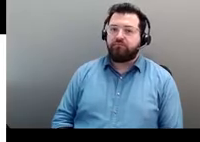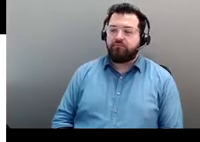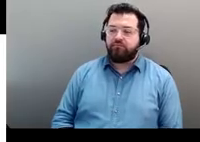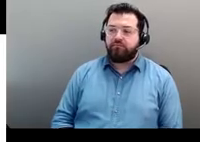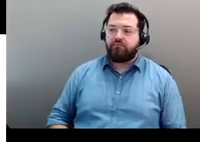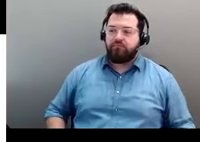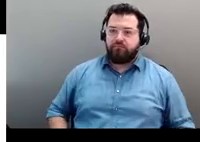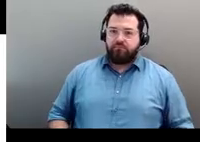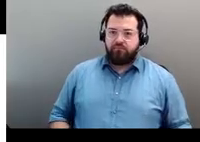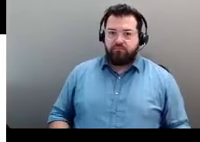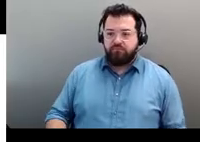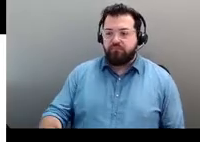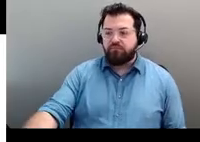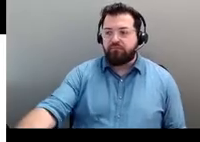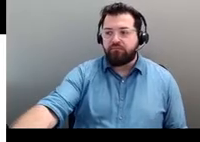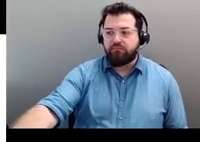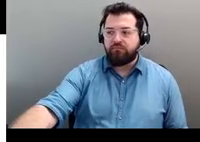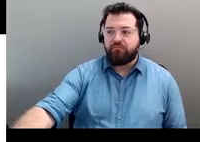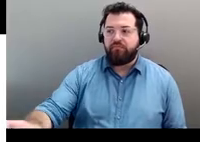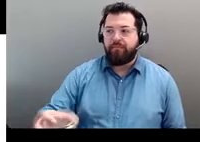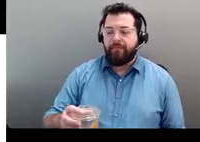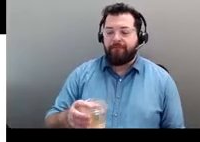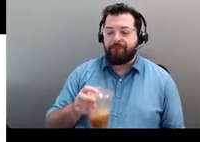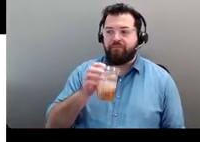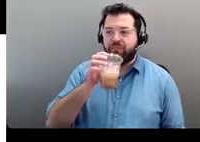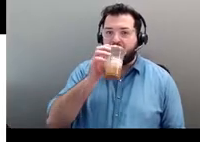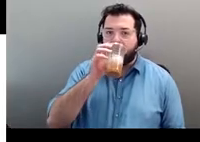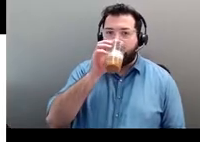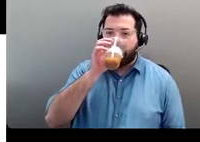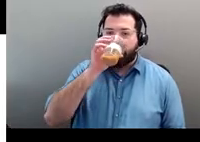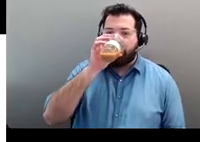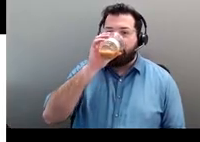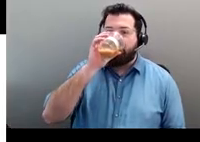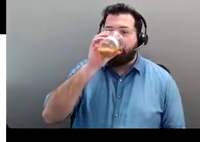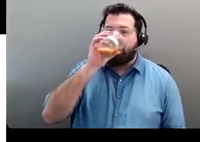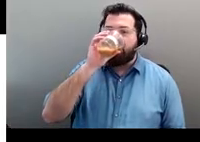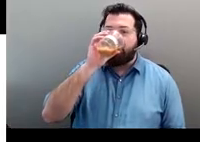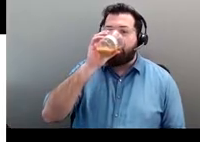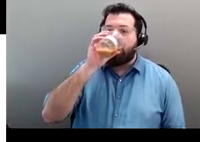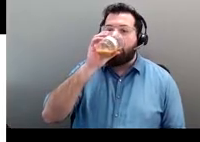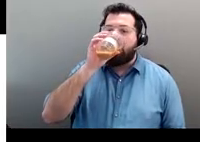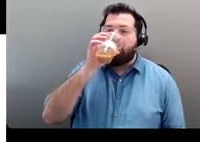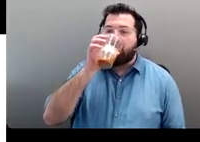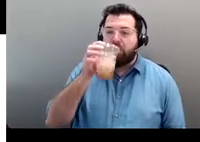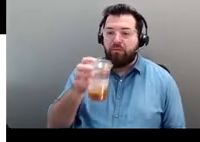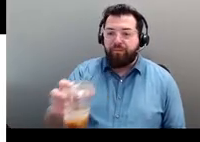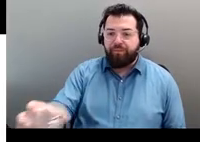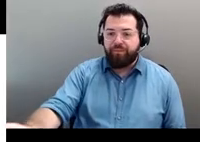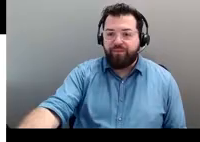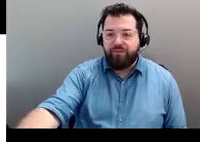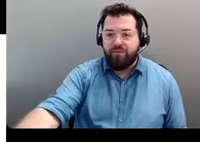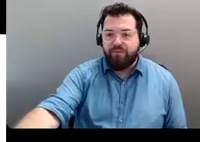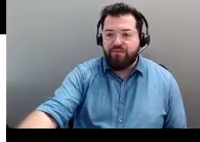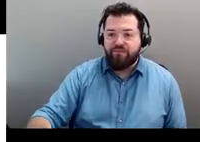just eyeballs and then ended up wrecking democracy and kids' mental health. And here now with AI, we